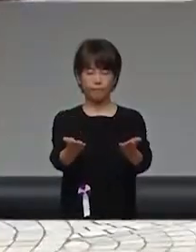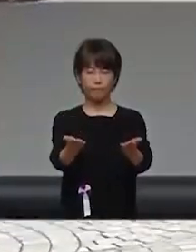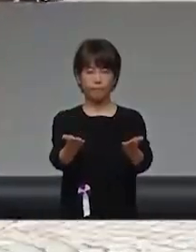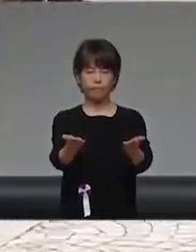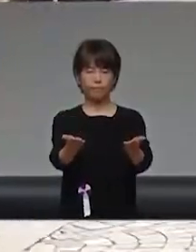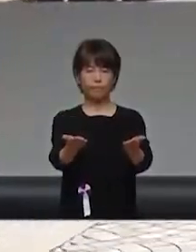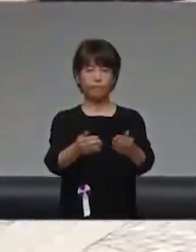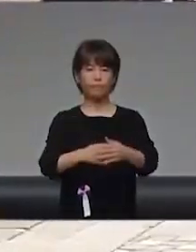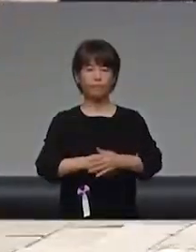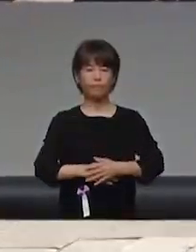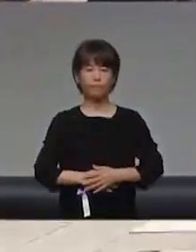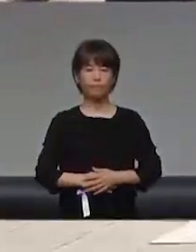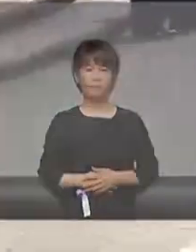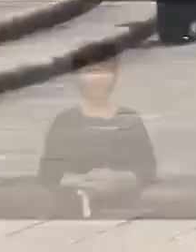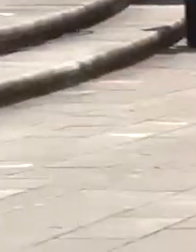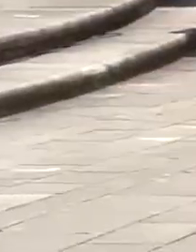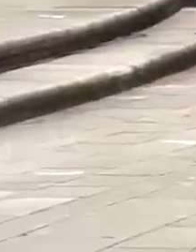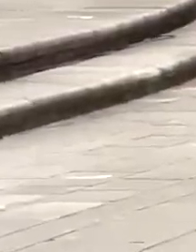Nagasaki City.